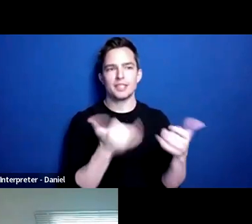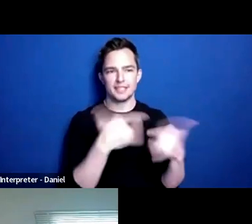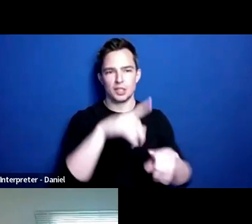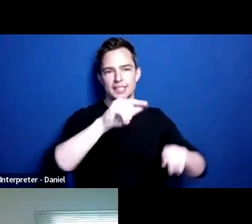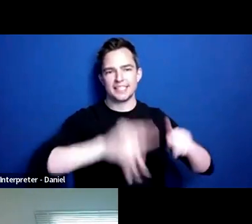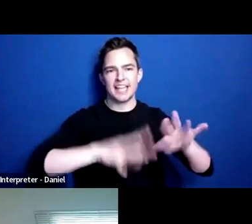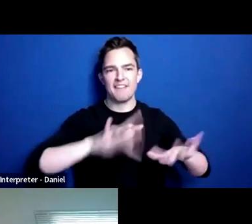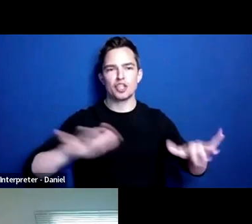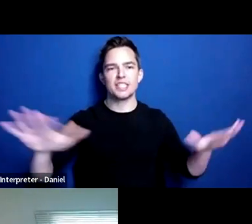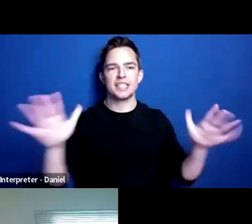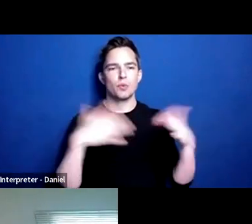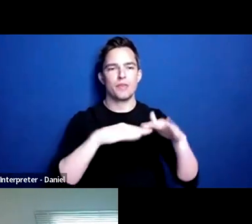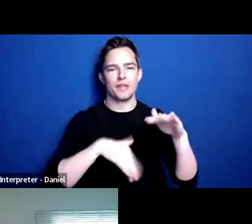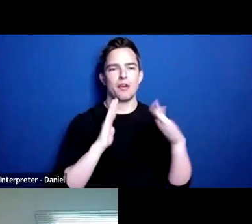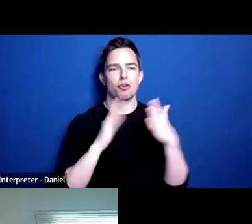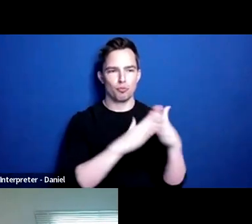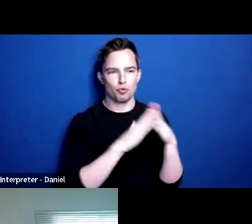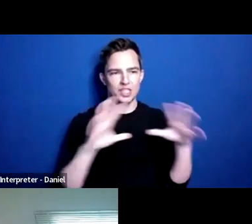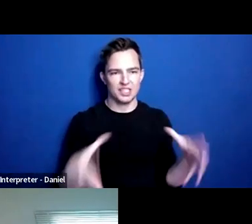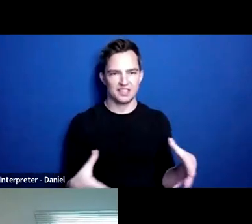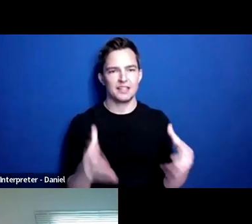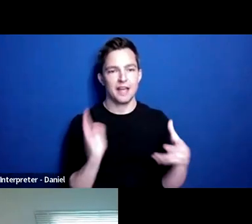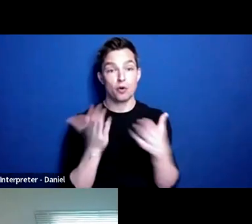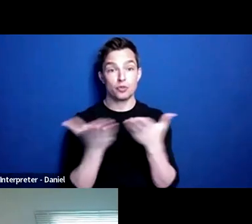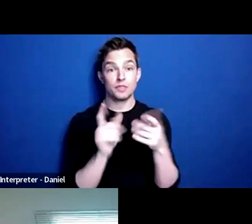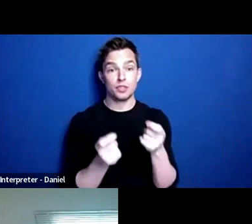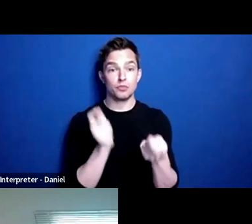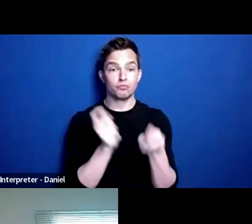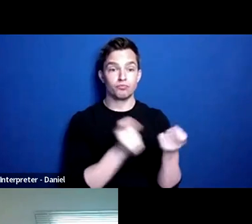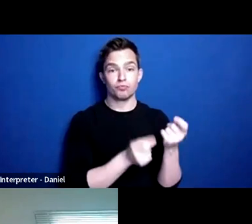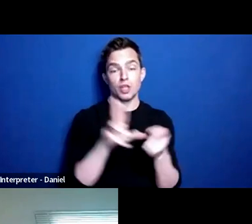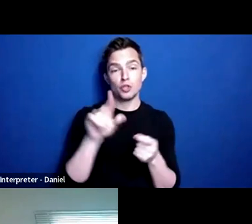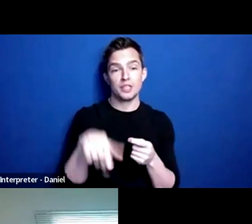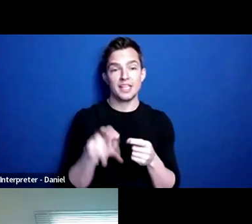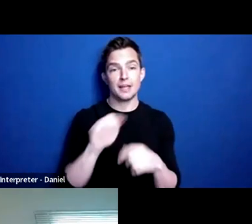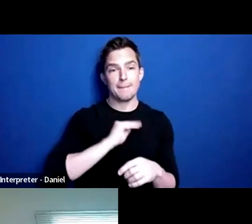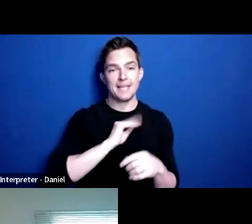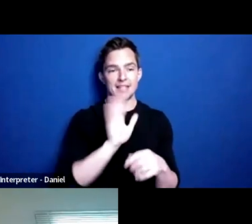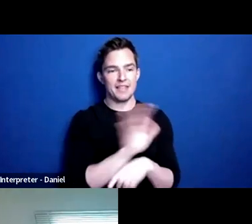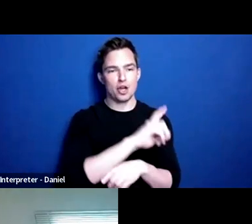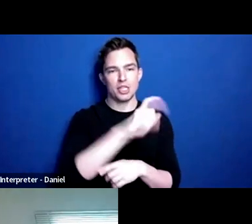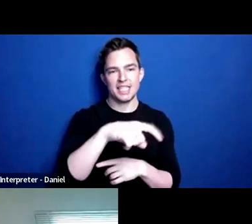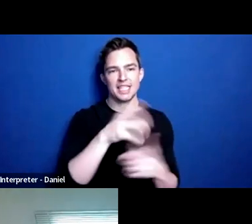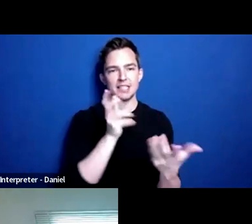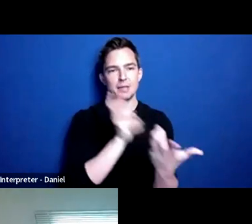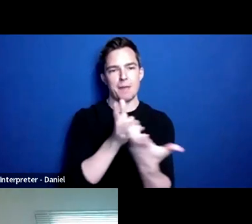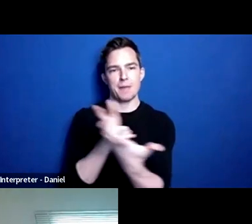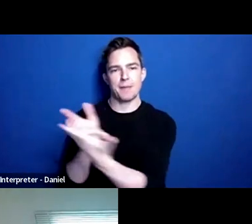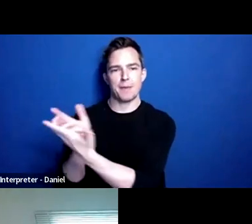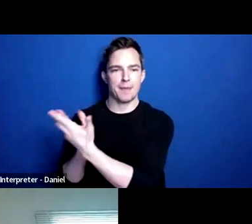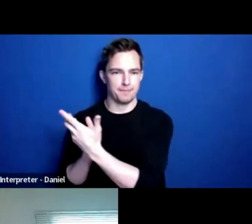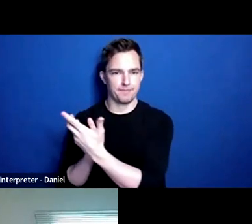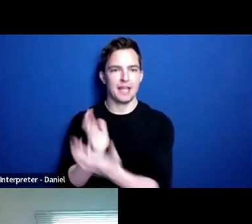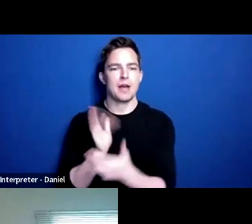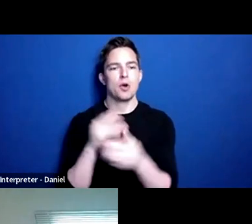diversity within the community, and our services need to also be there to meet those needs, as well as, our family makeup